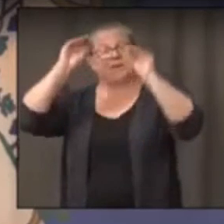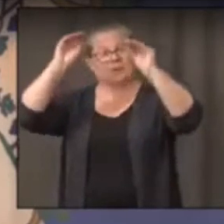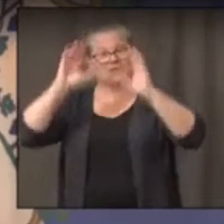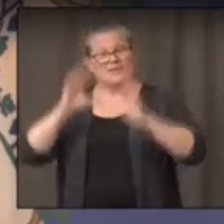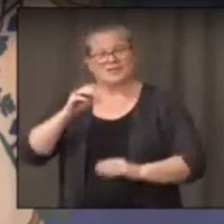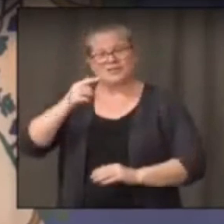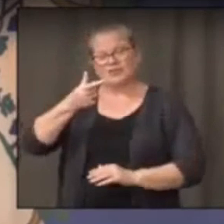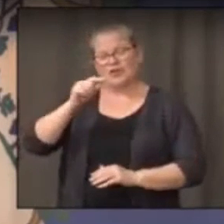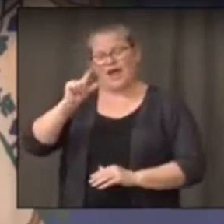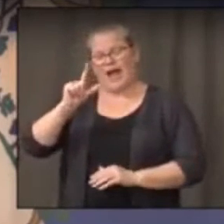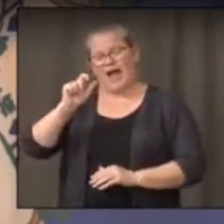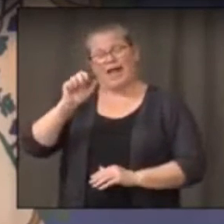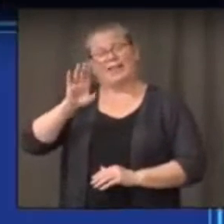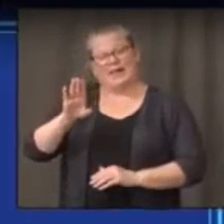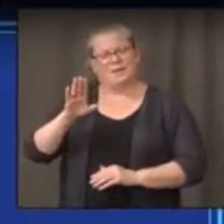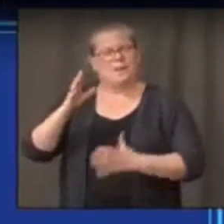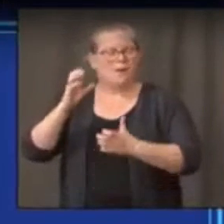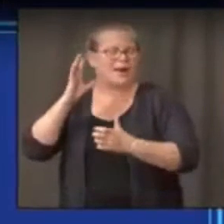professor, another professor.